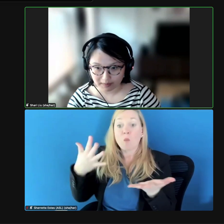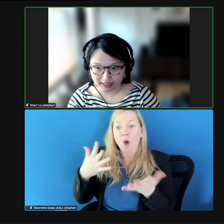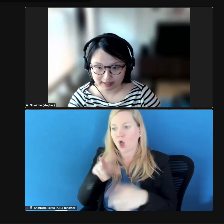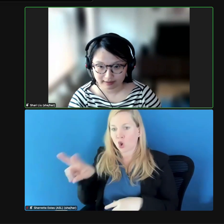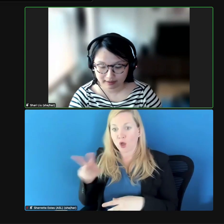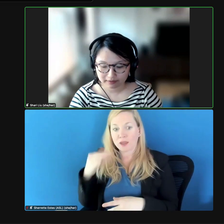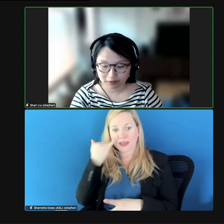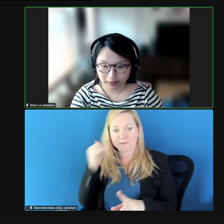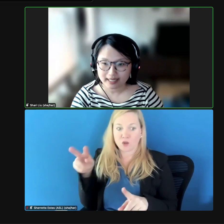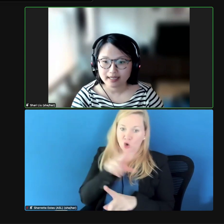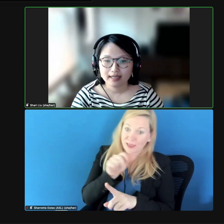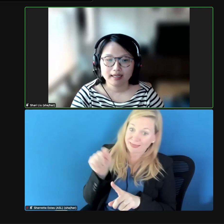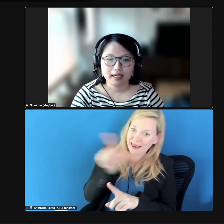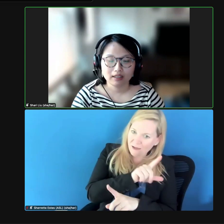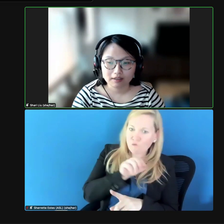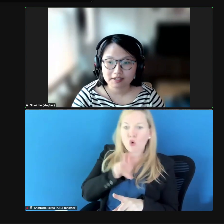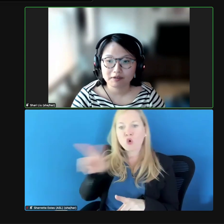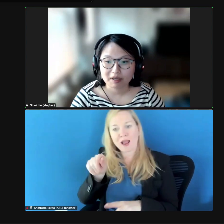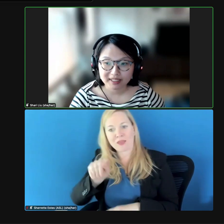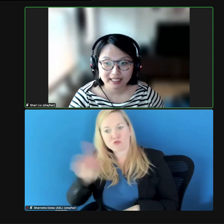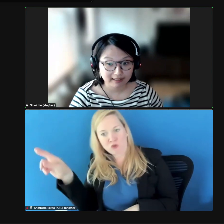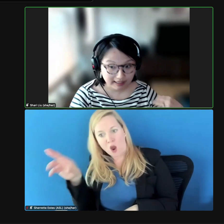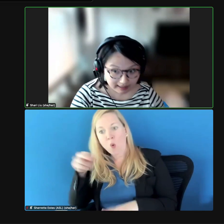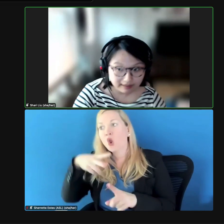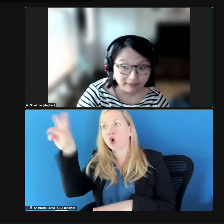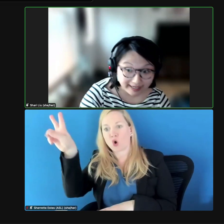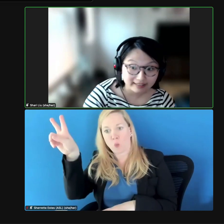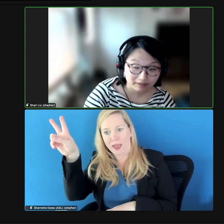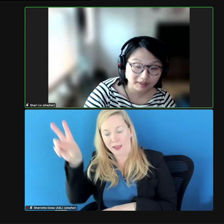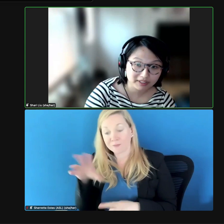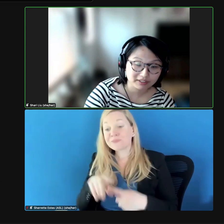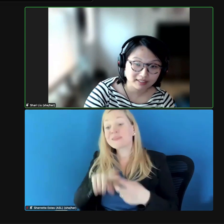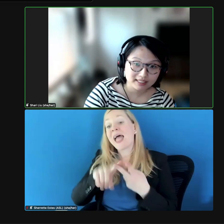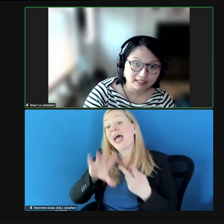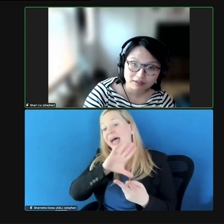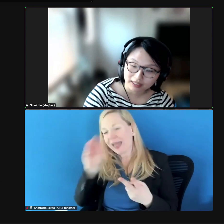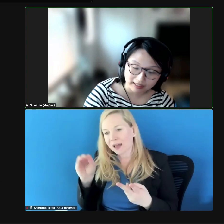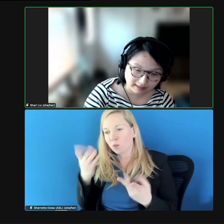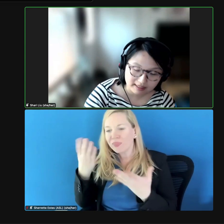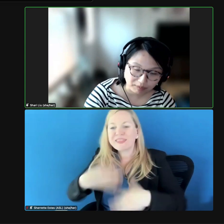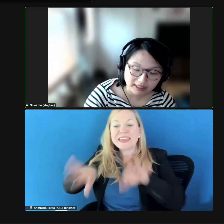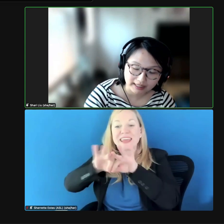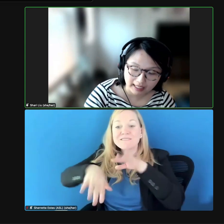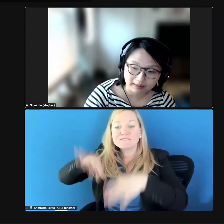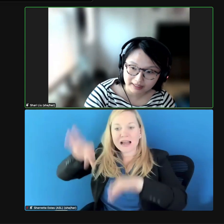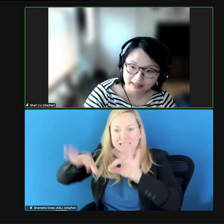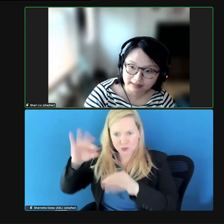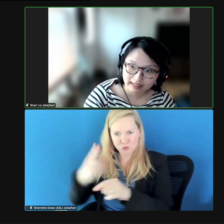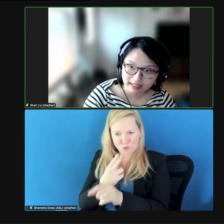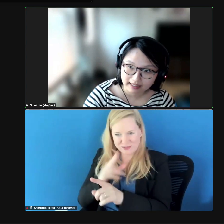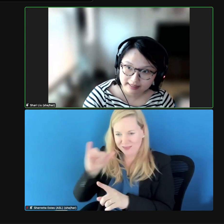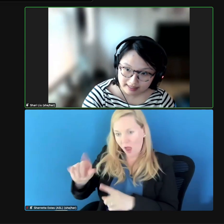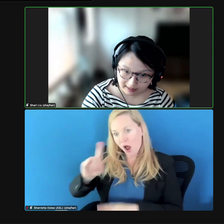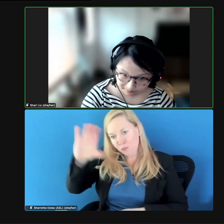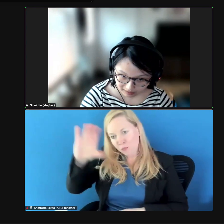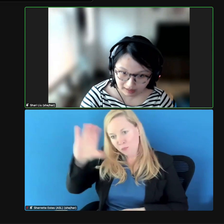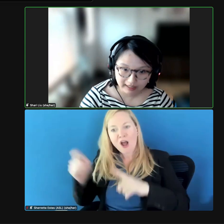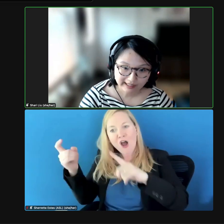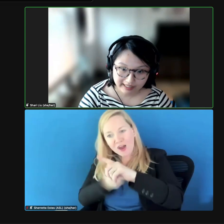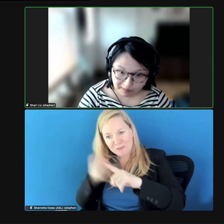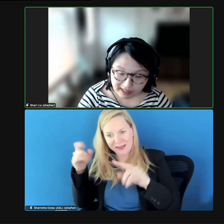lower performance for away. And also they replicated the key finding from the original study using this completely automated